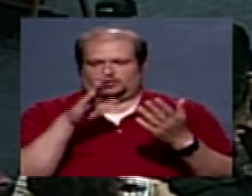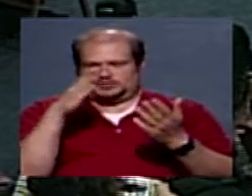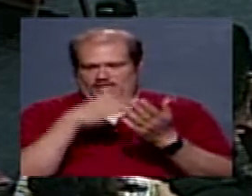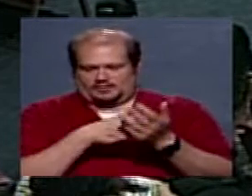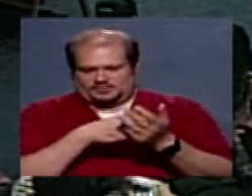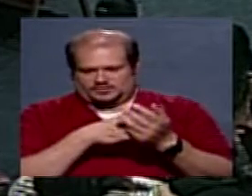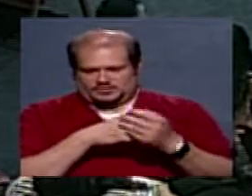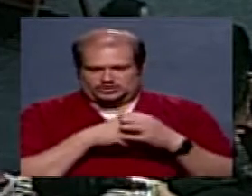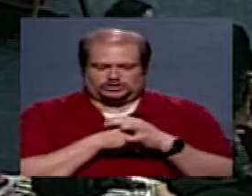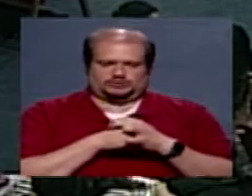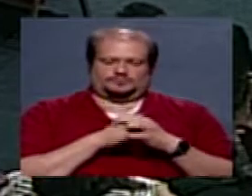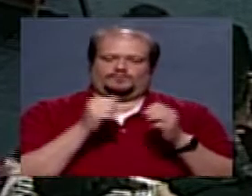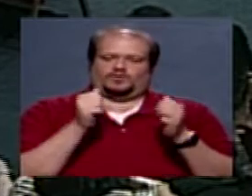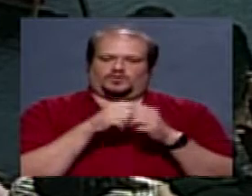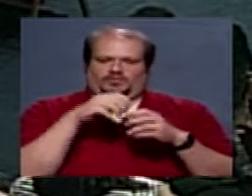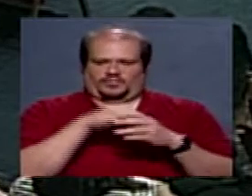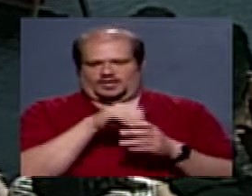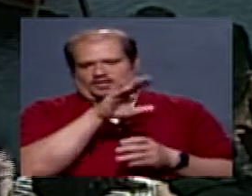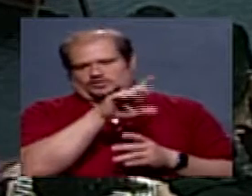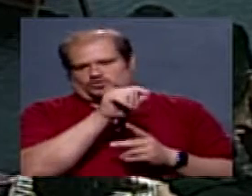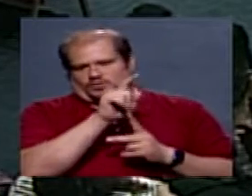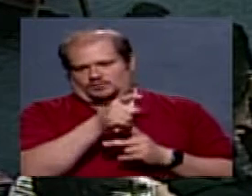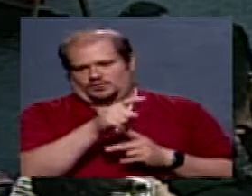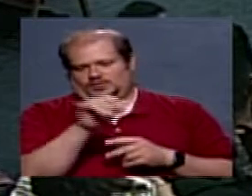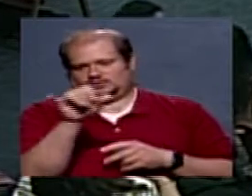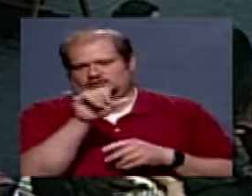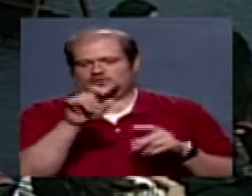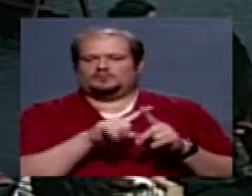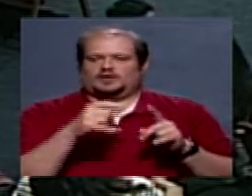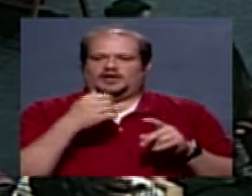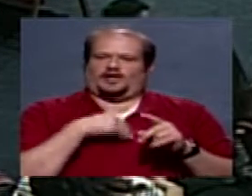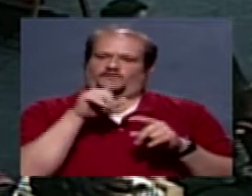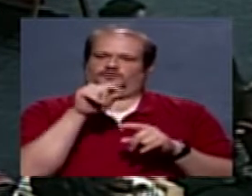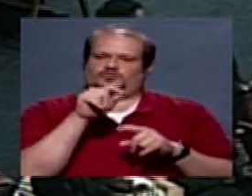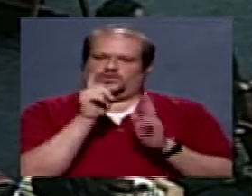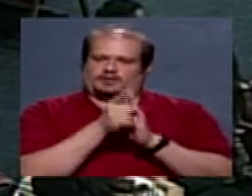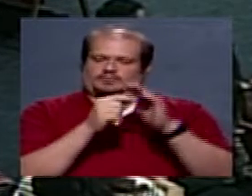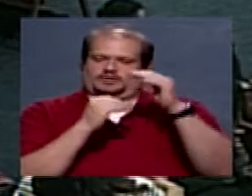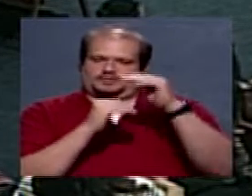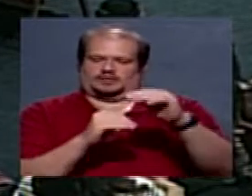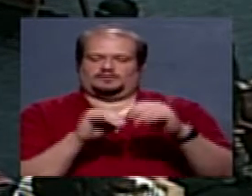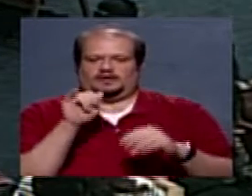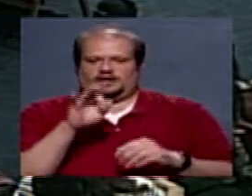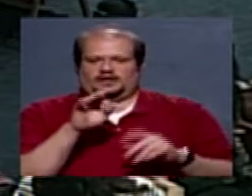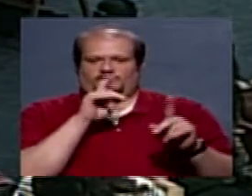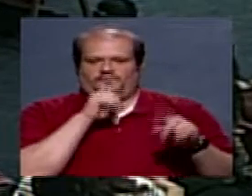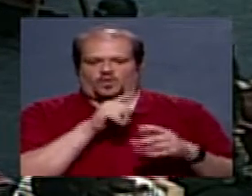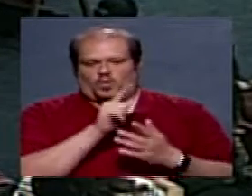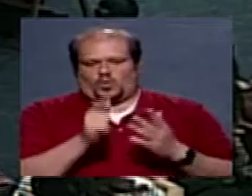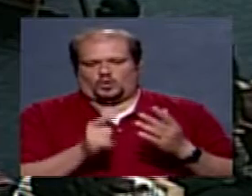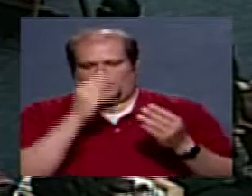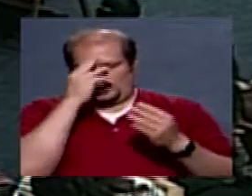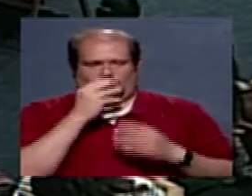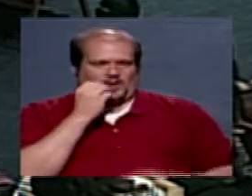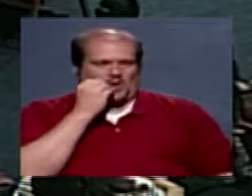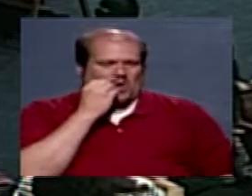opposition within his 20 minutes also. But you'll have 20 minutes. So if there's an order, just let me